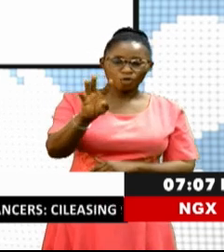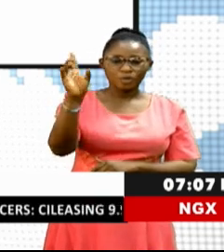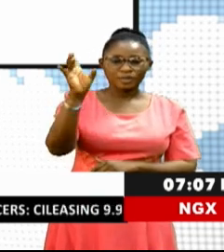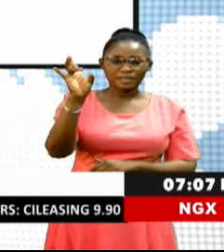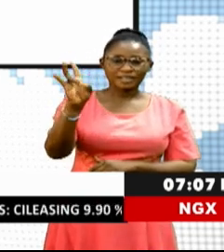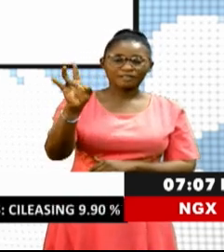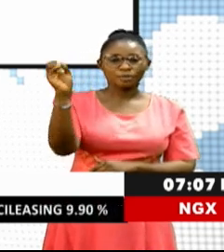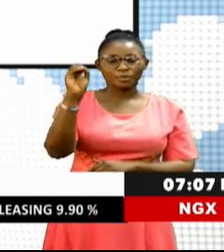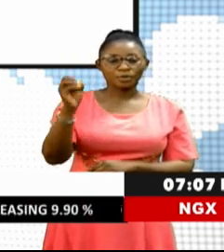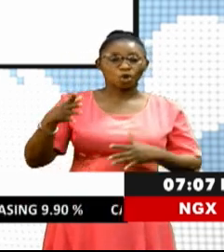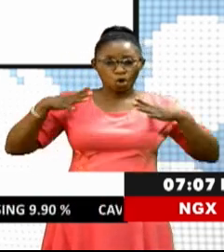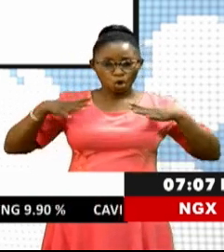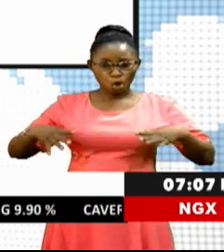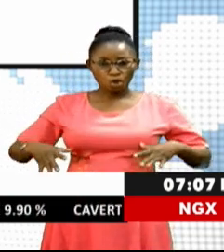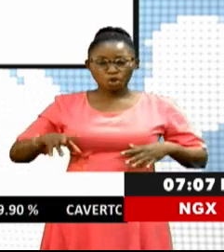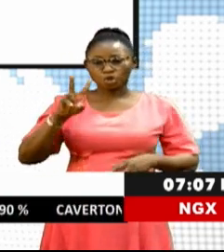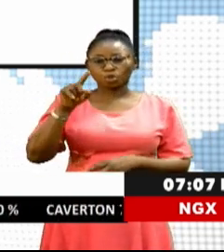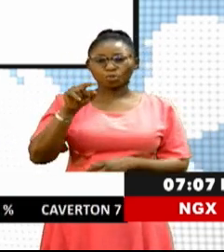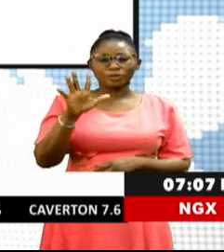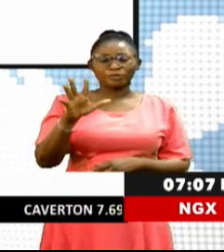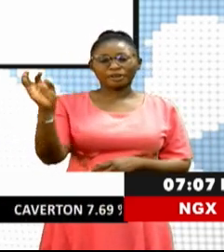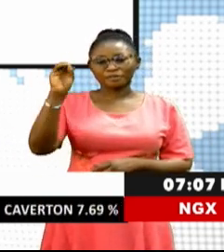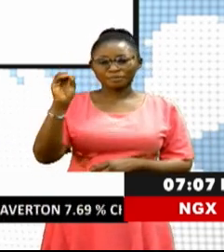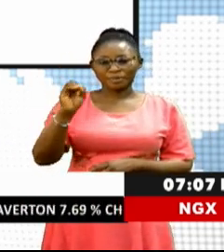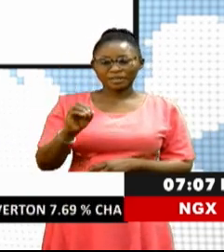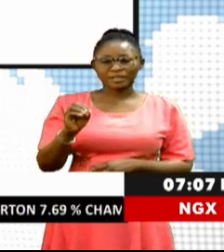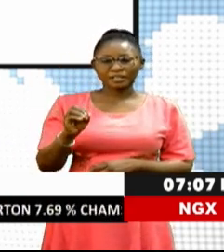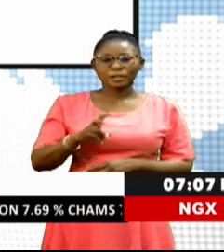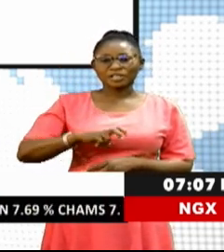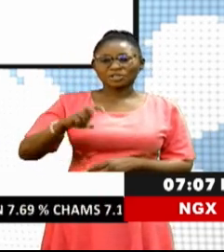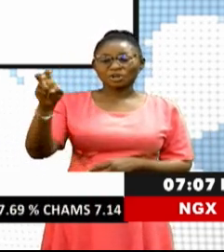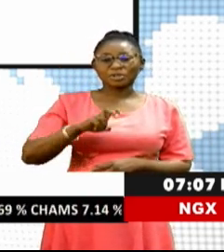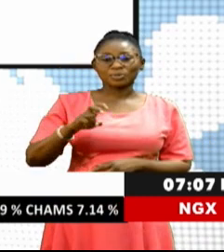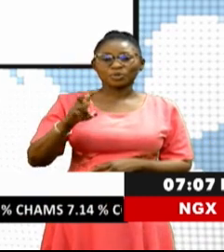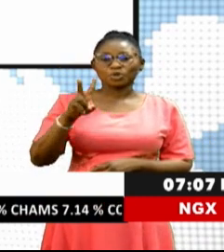5.47%, clothing, 2.50%, transport,